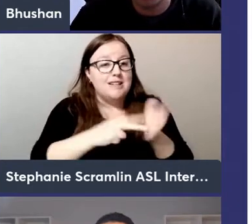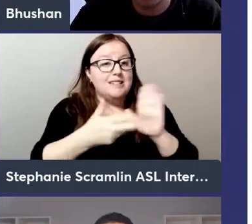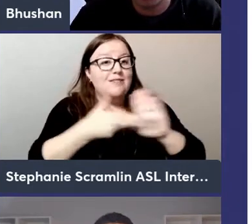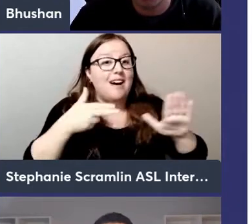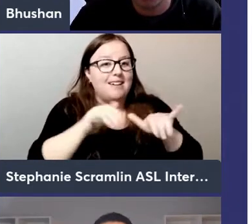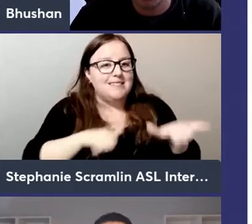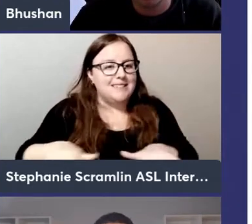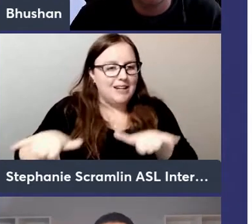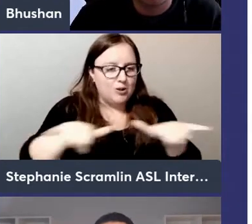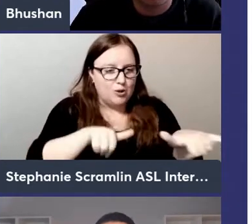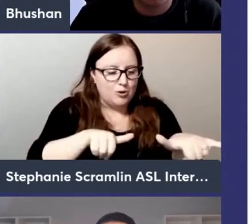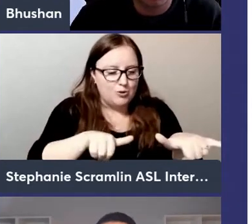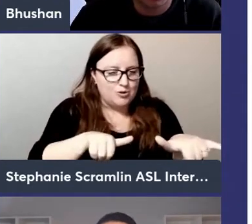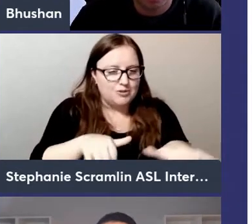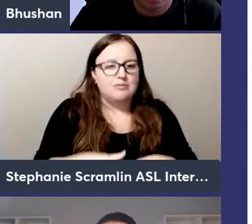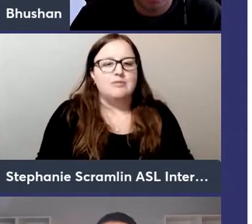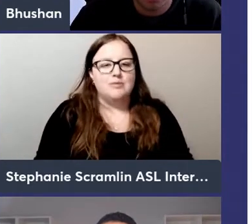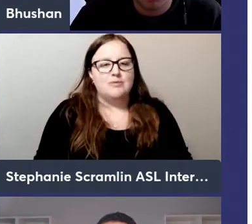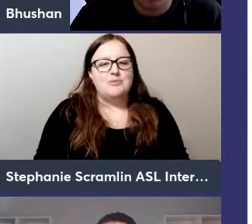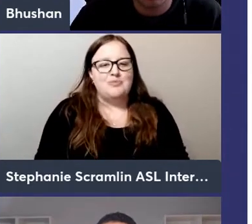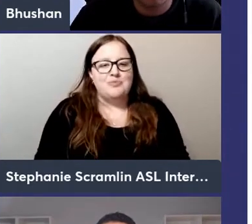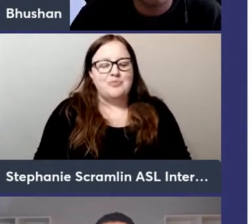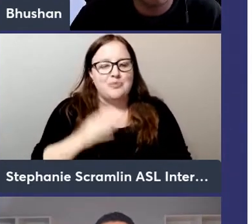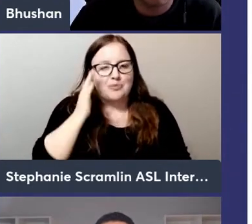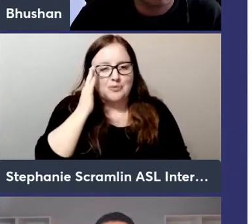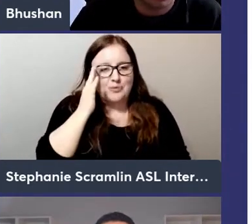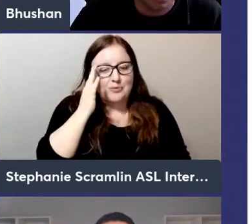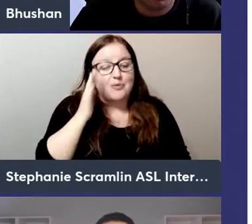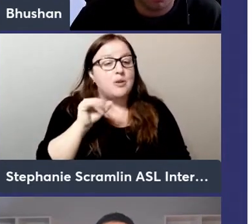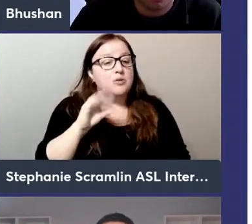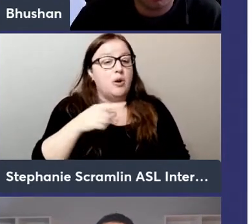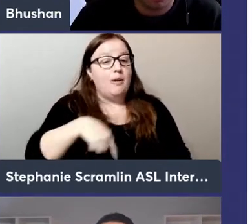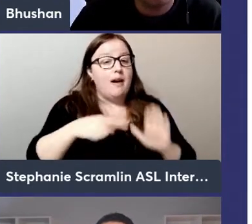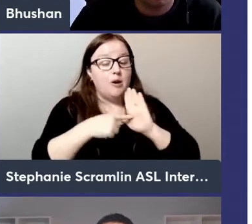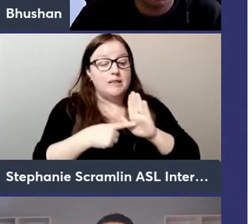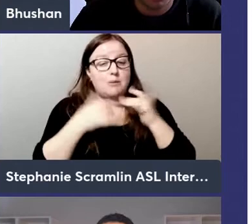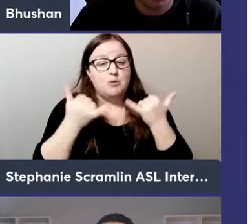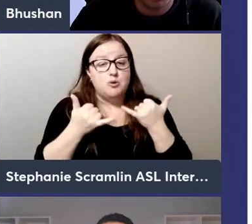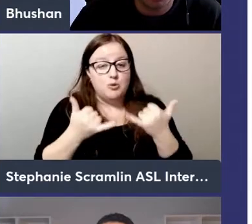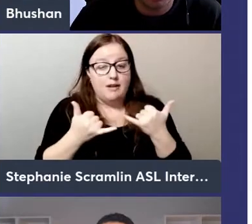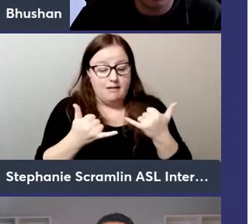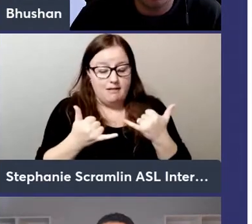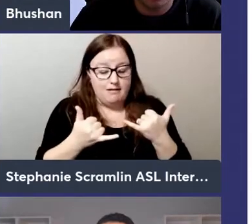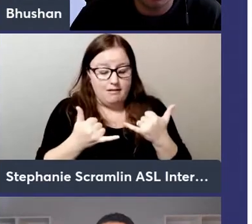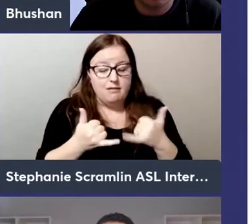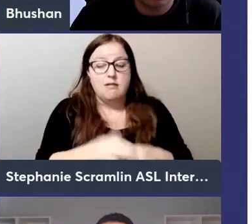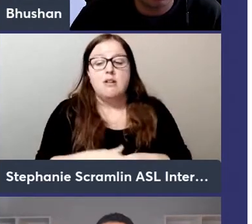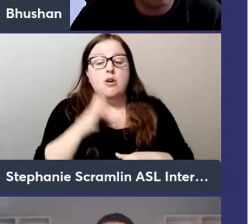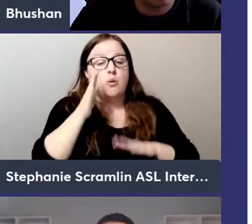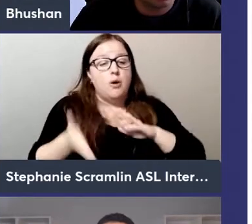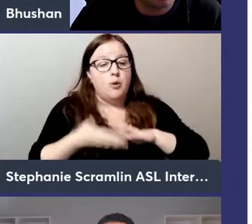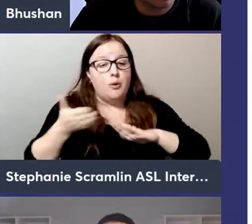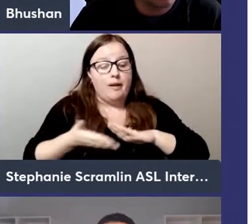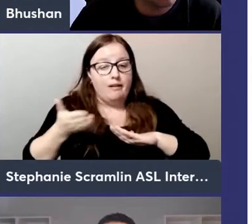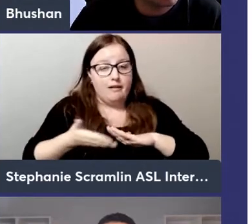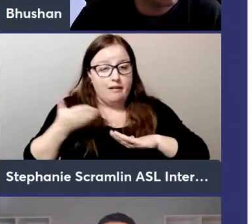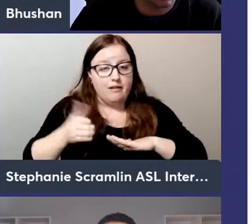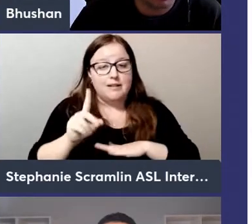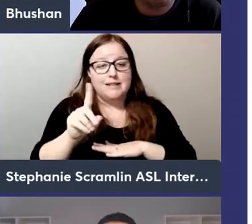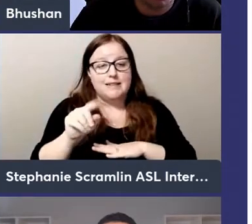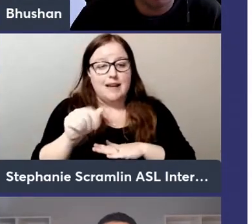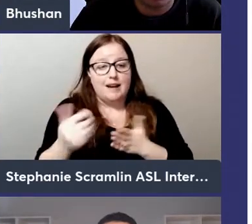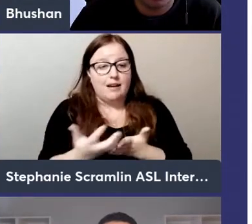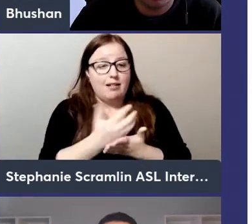standards, those protocols. So in our example today, we're going to be running the data